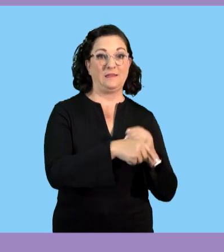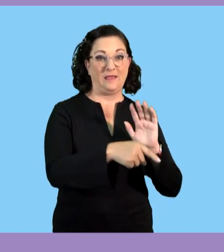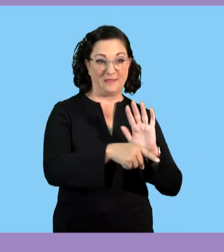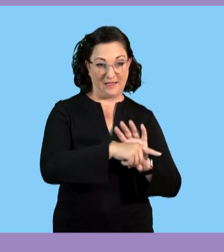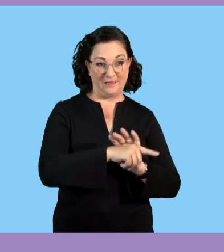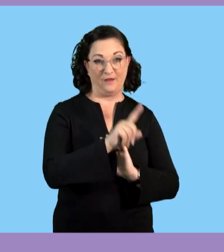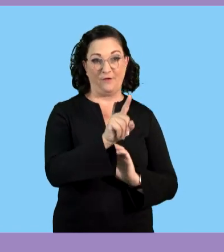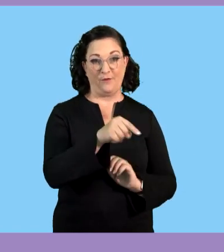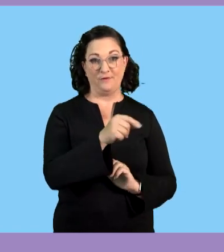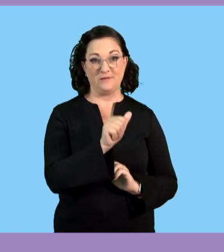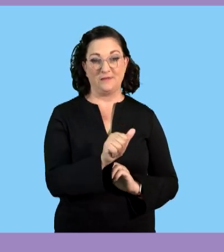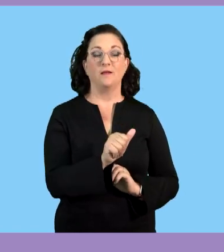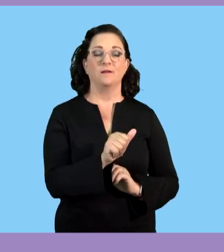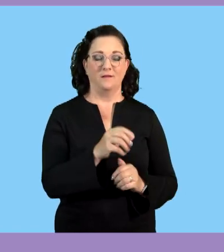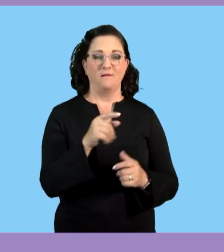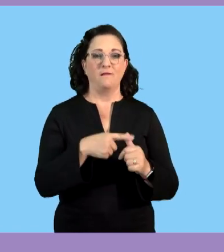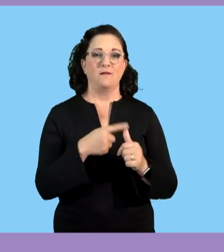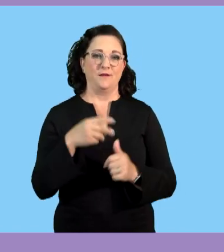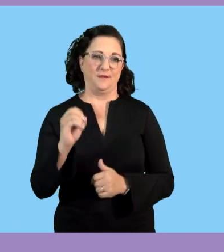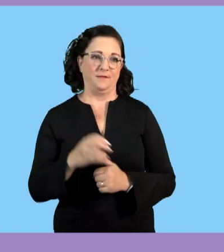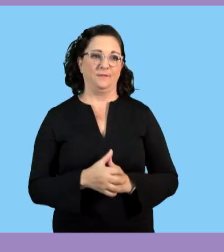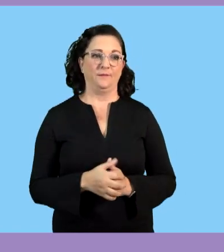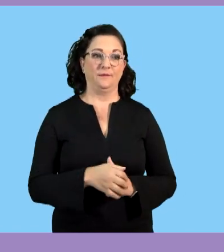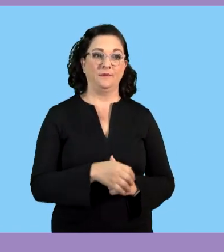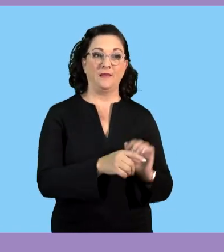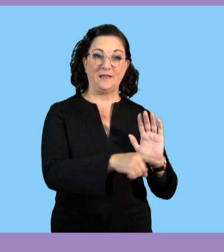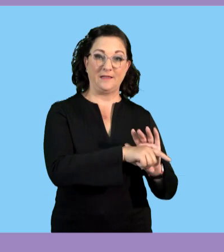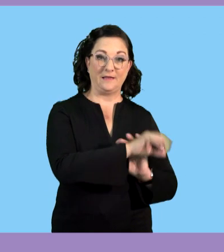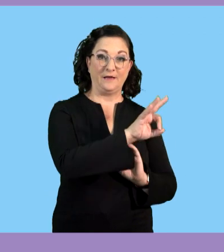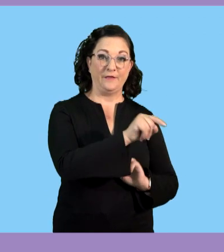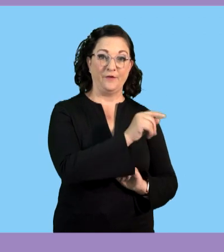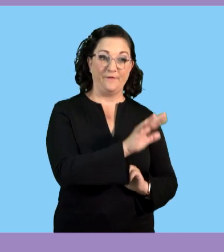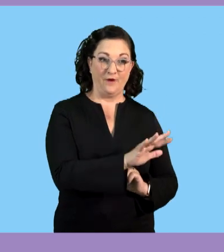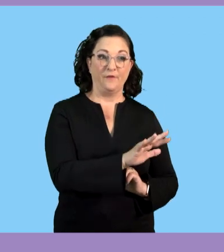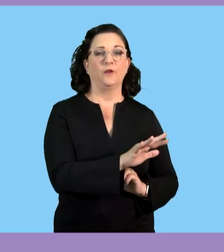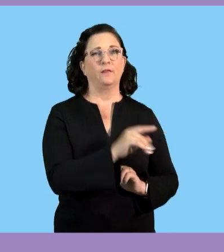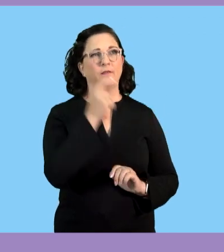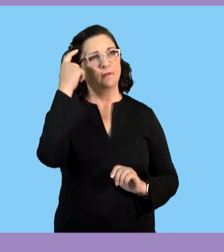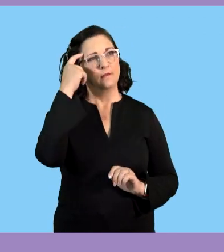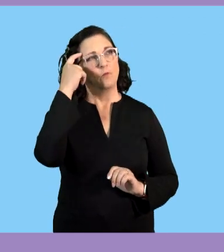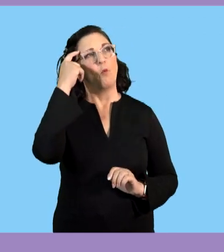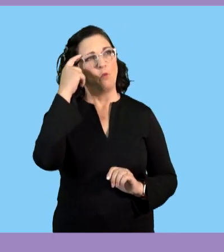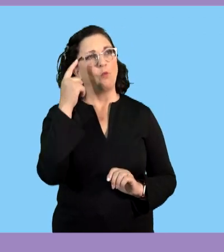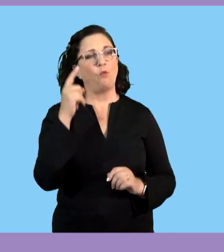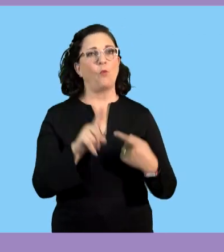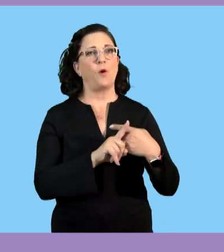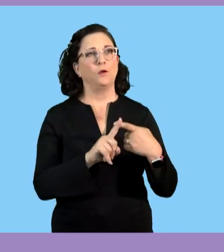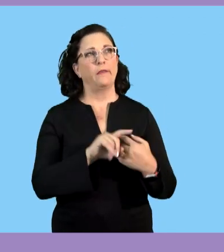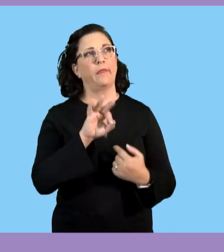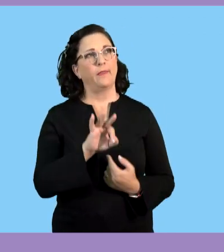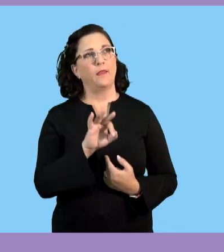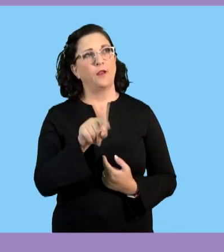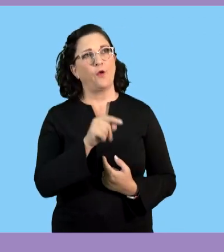me 0. And what about a negative 3/5? If you are thinking of a positive 3/5, then you are